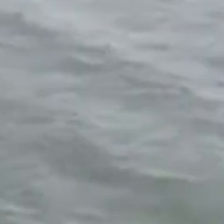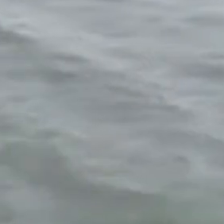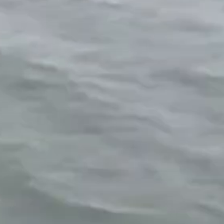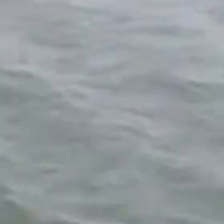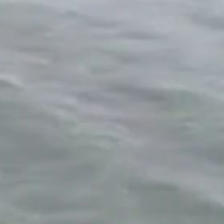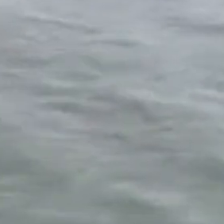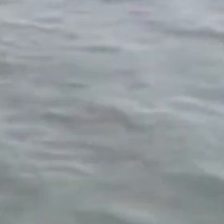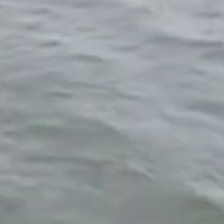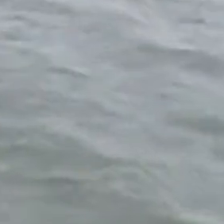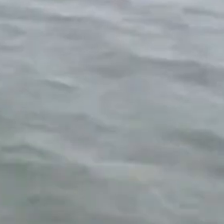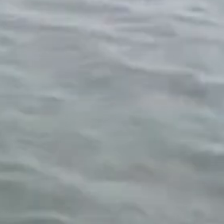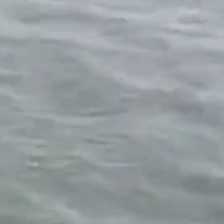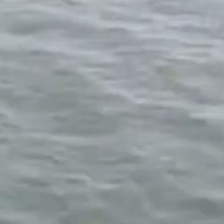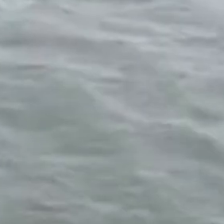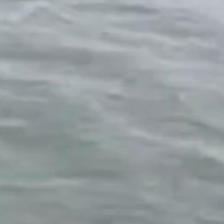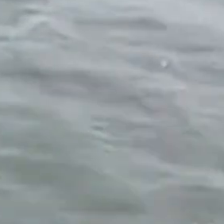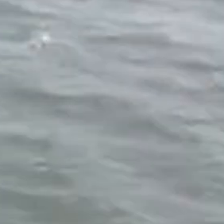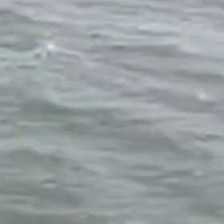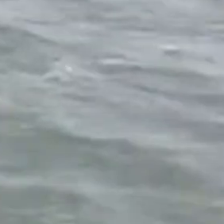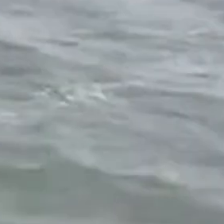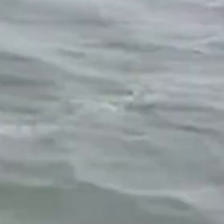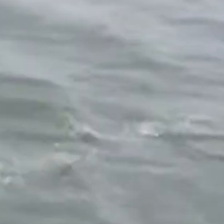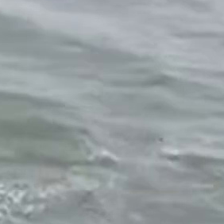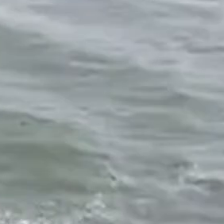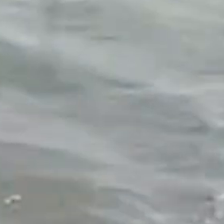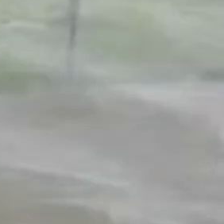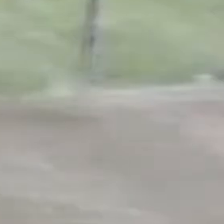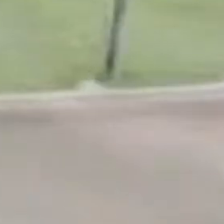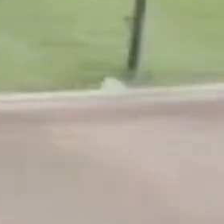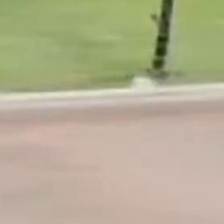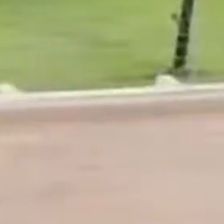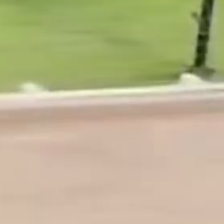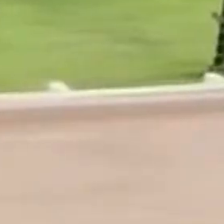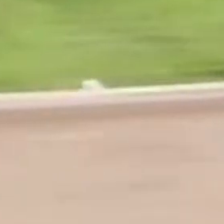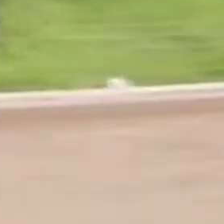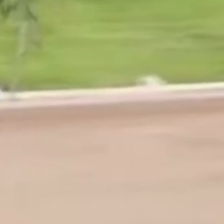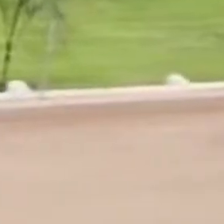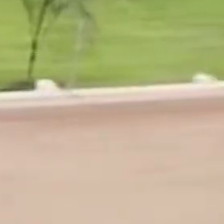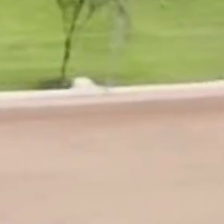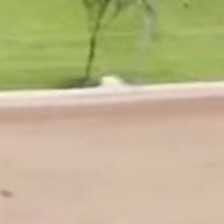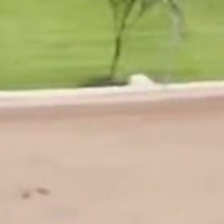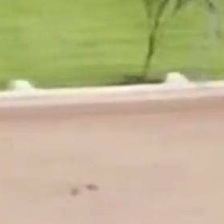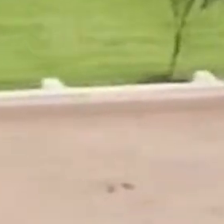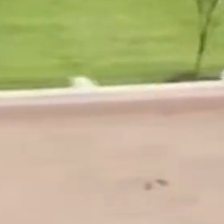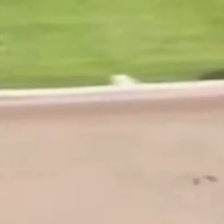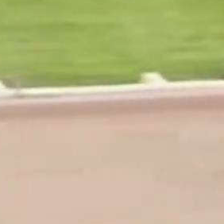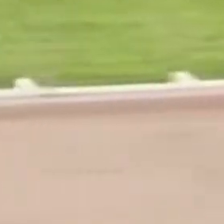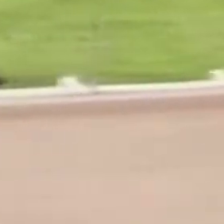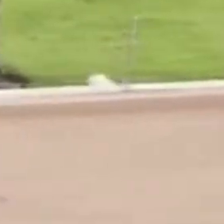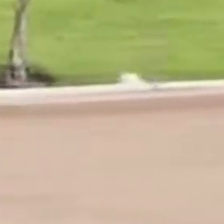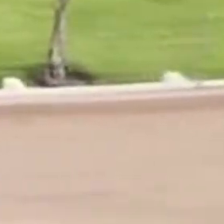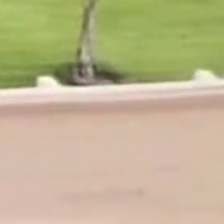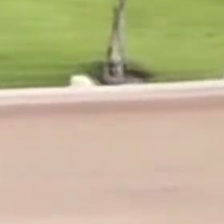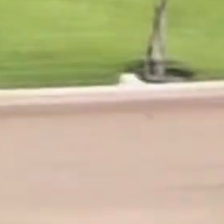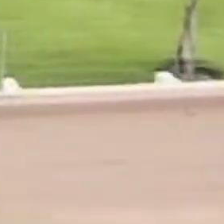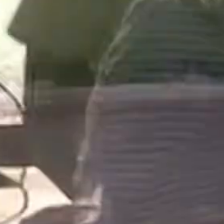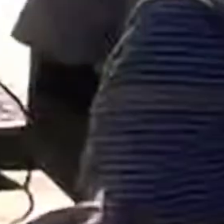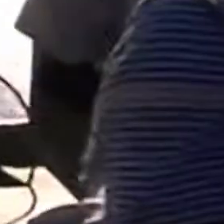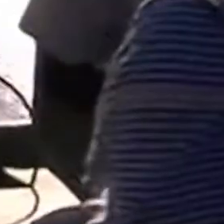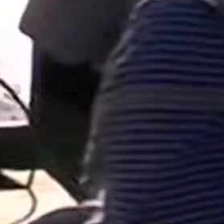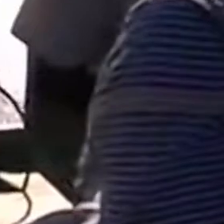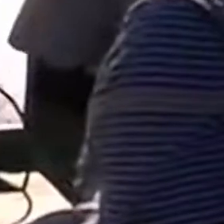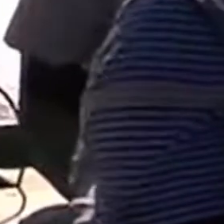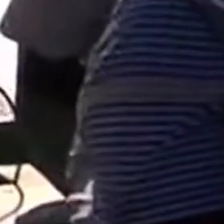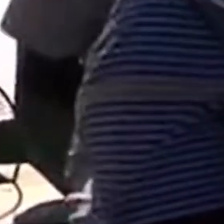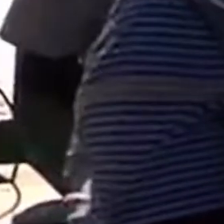coming. And I believe that we can make it through the night. If we